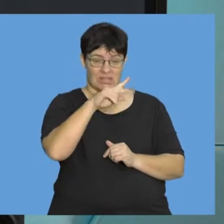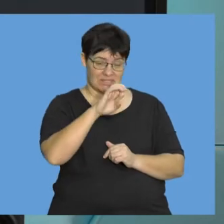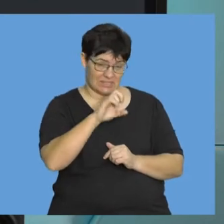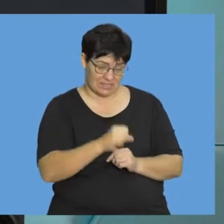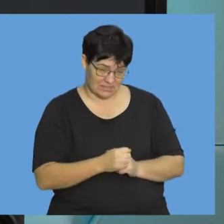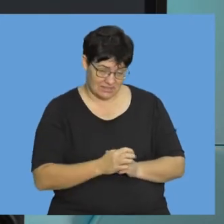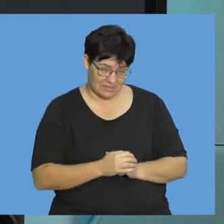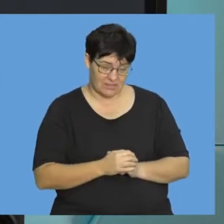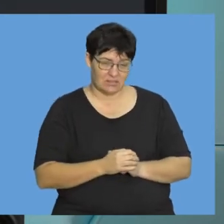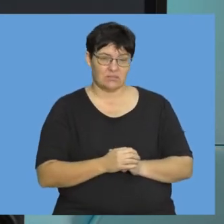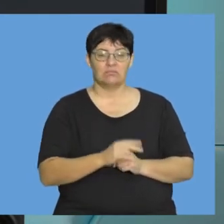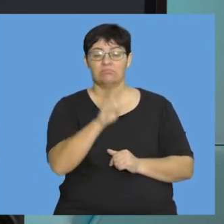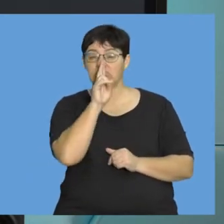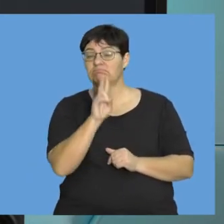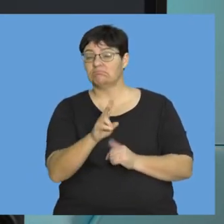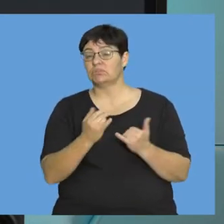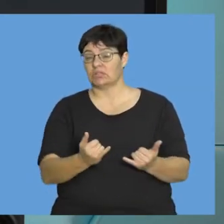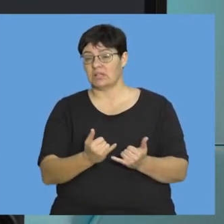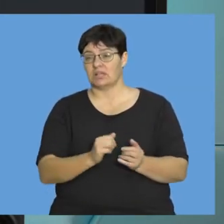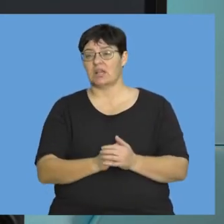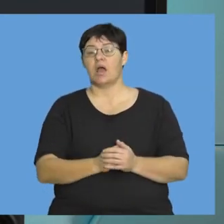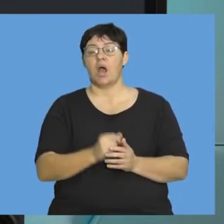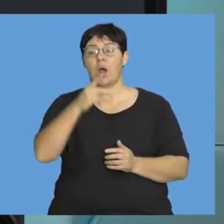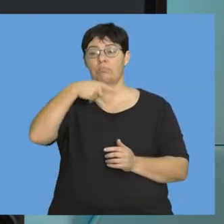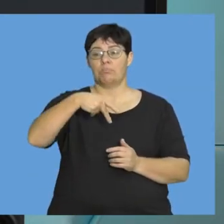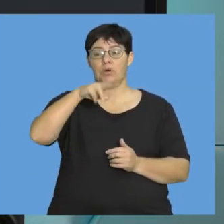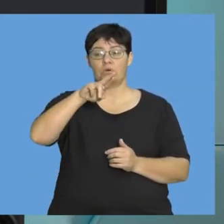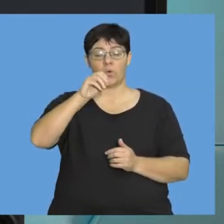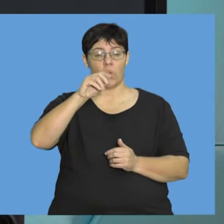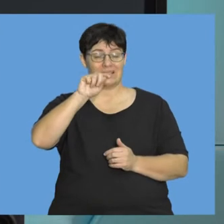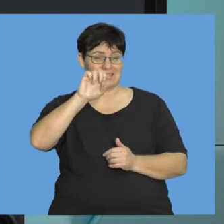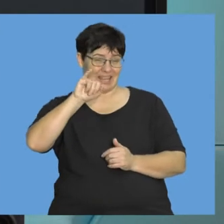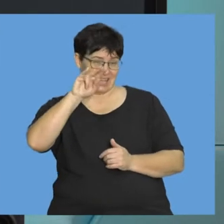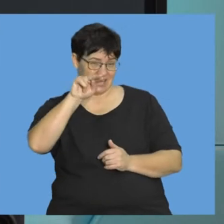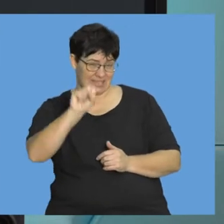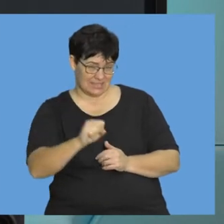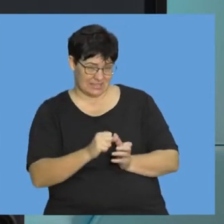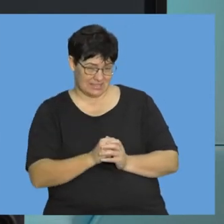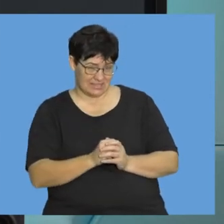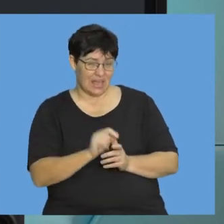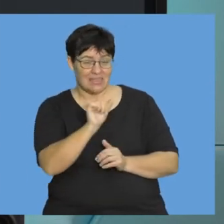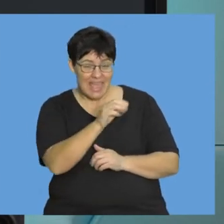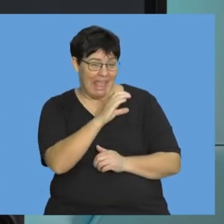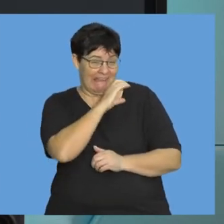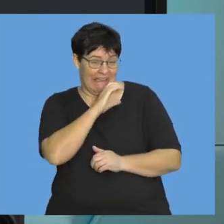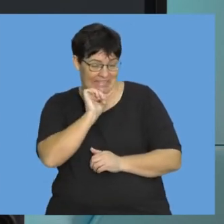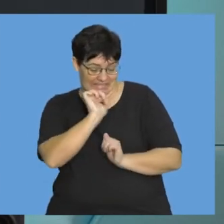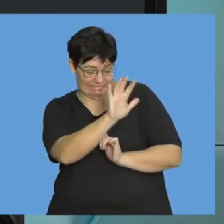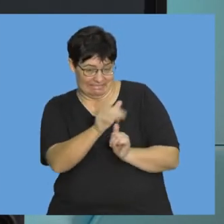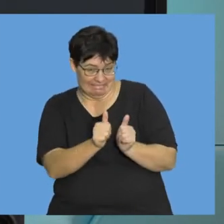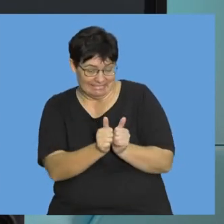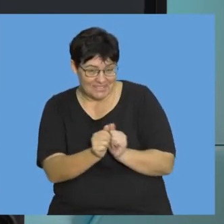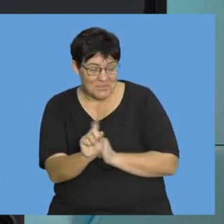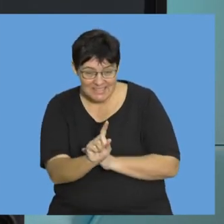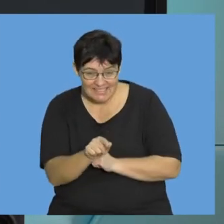And today we're going to look at proteins, and they're very, very, very close cousins, if I could call it that.